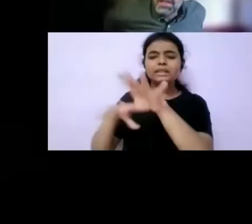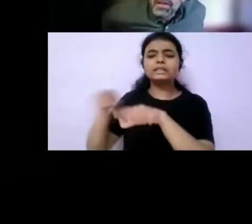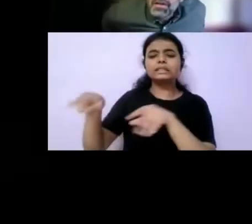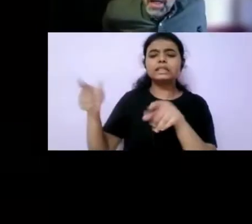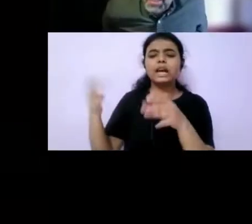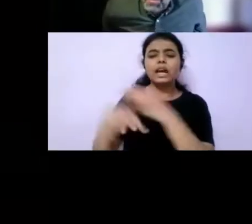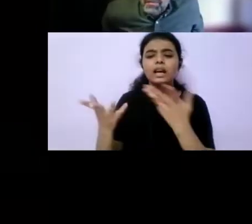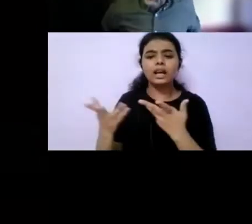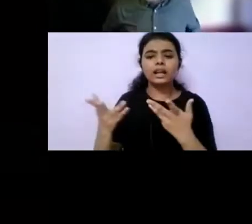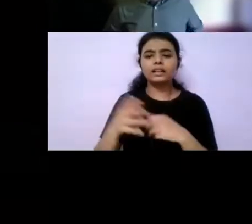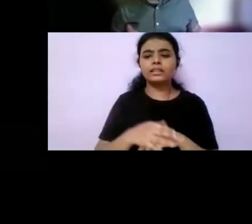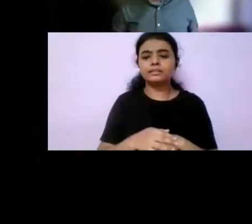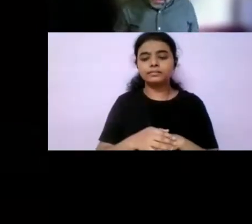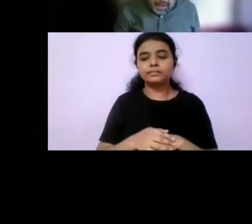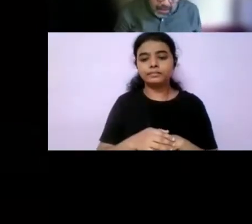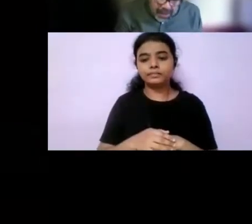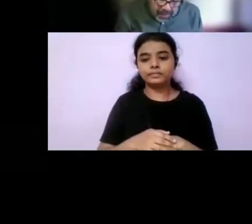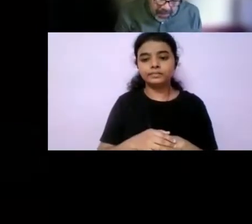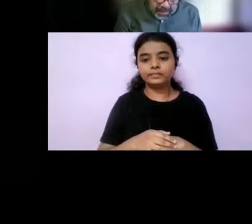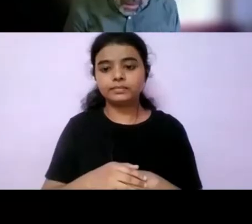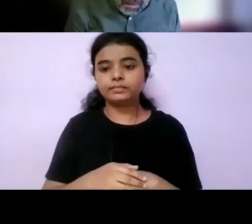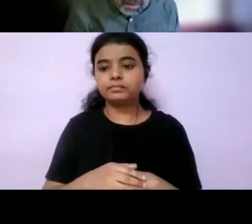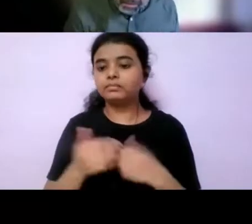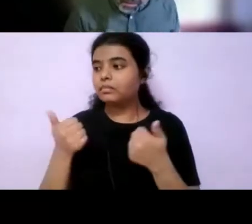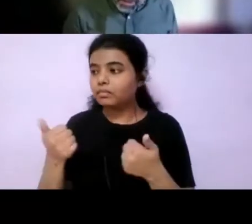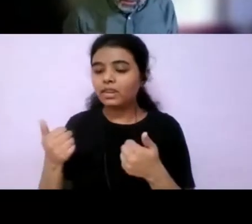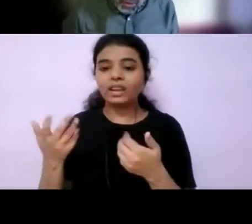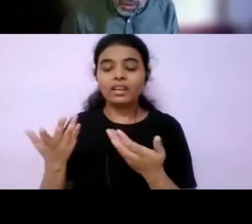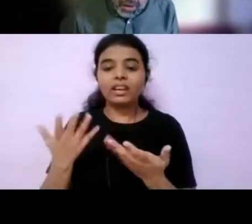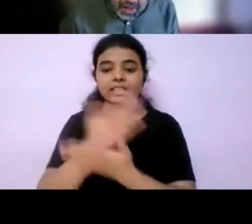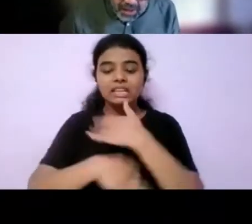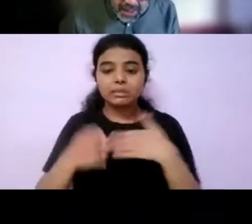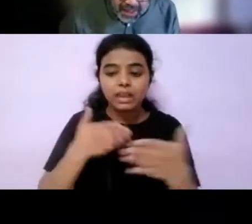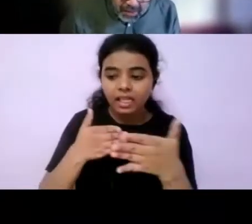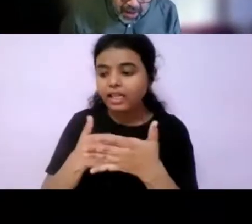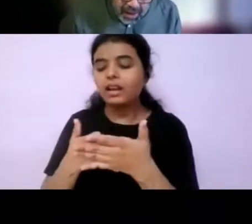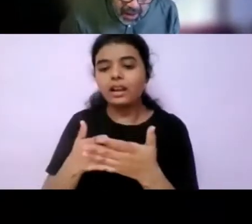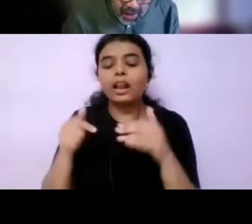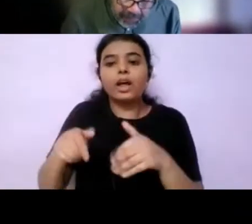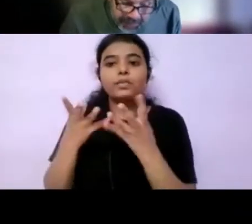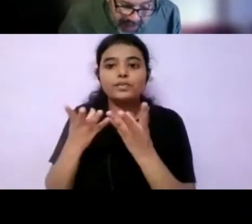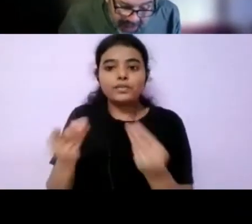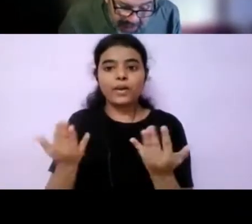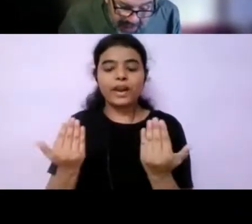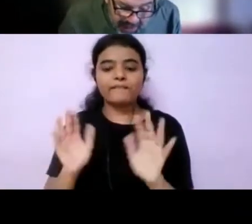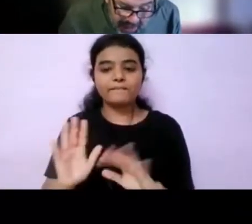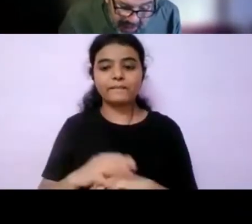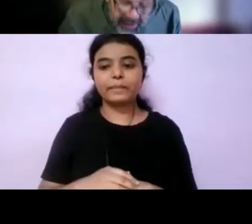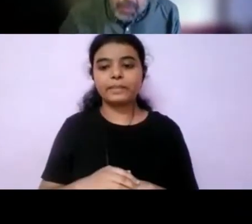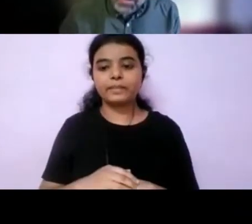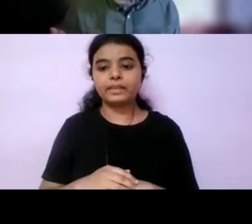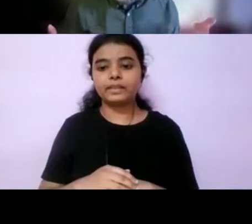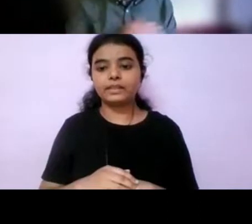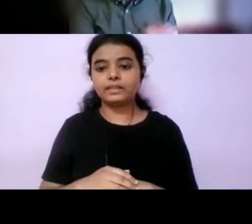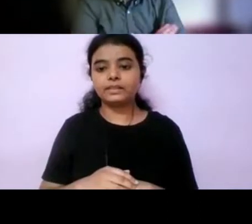return to again, hopefully when things become a bit less fraught than they are now. And I think